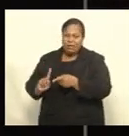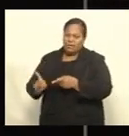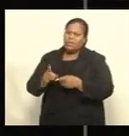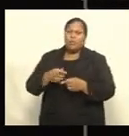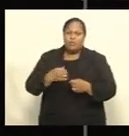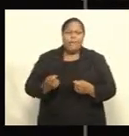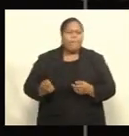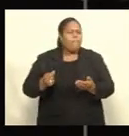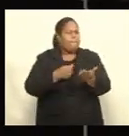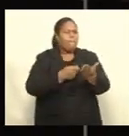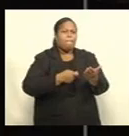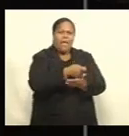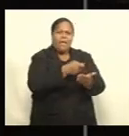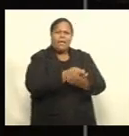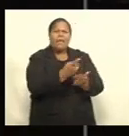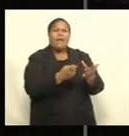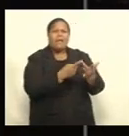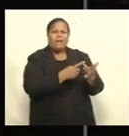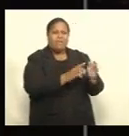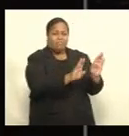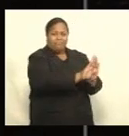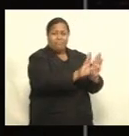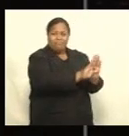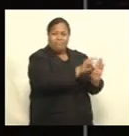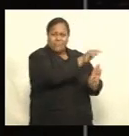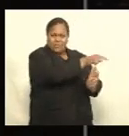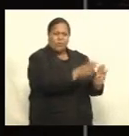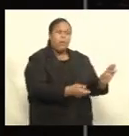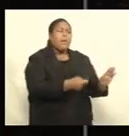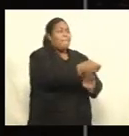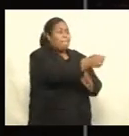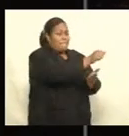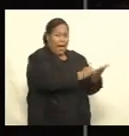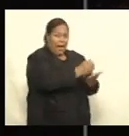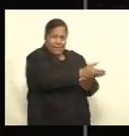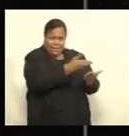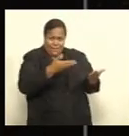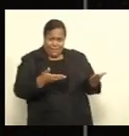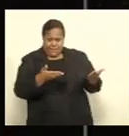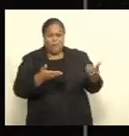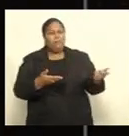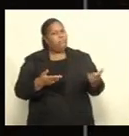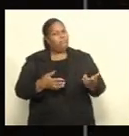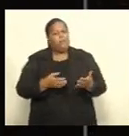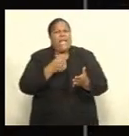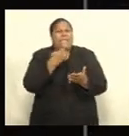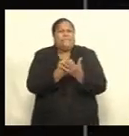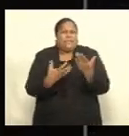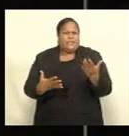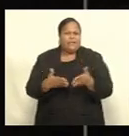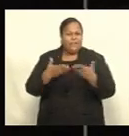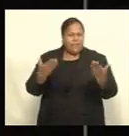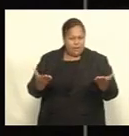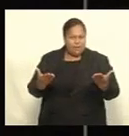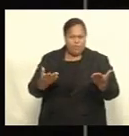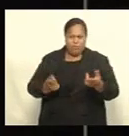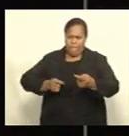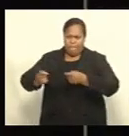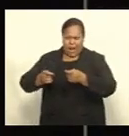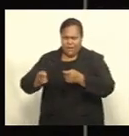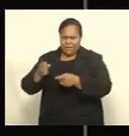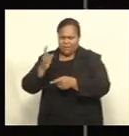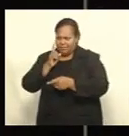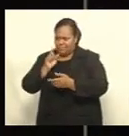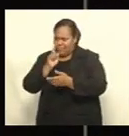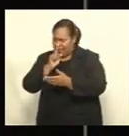suppliers who are on other sides of the containment zones. Market vendors and middlemen alike in Suva generally agree that cost of